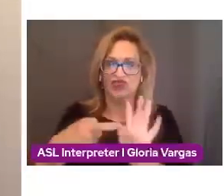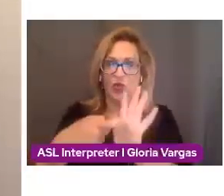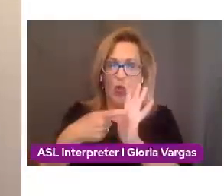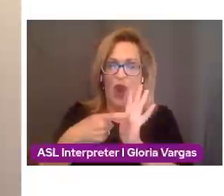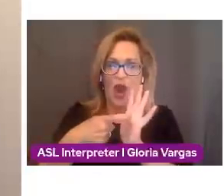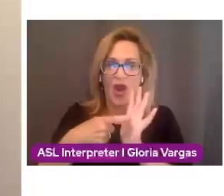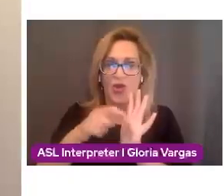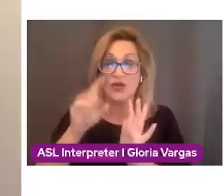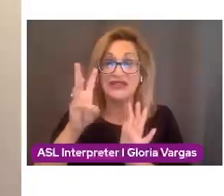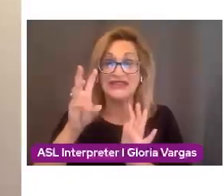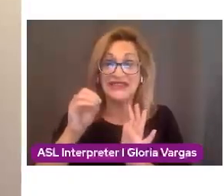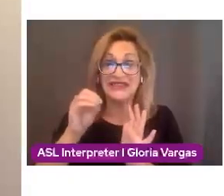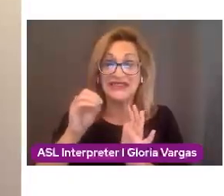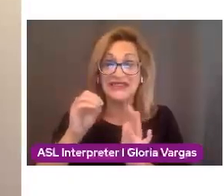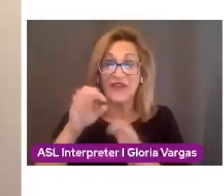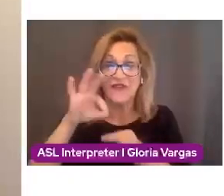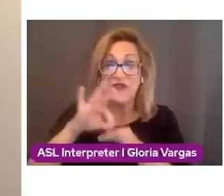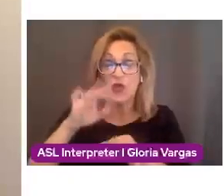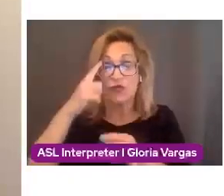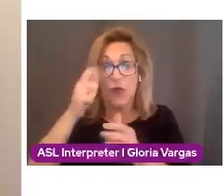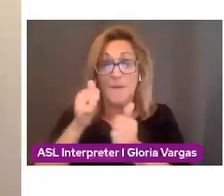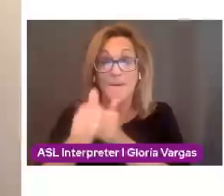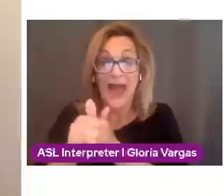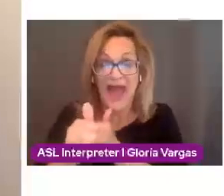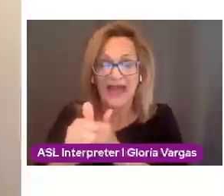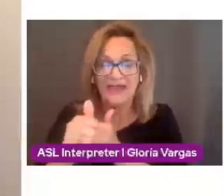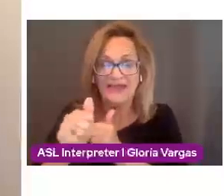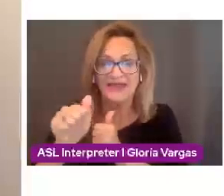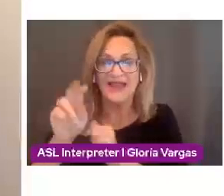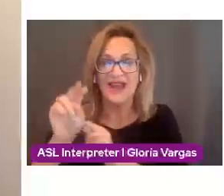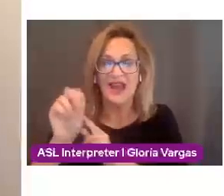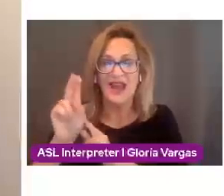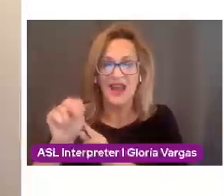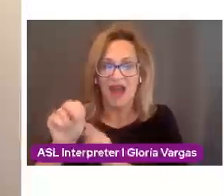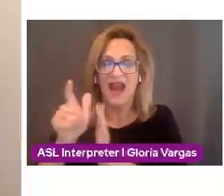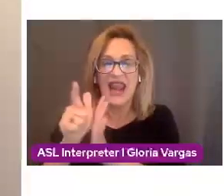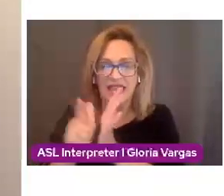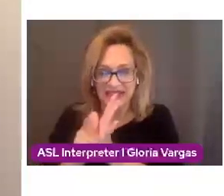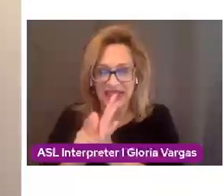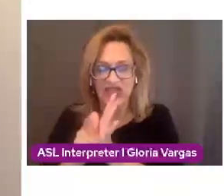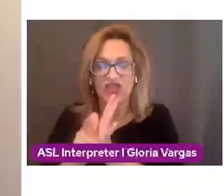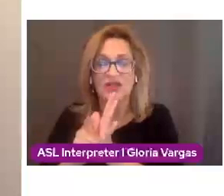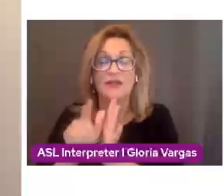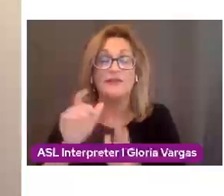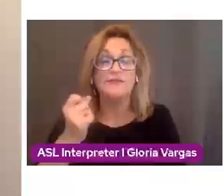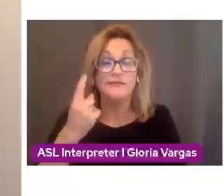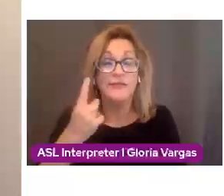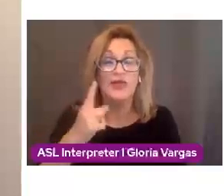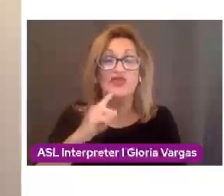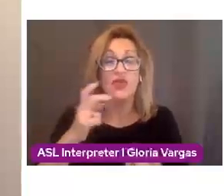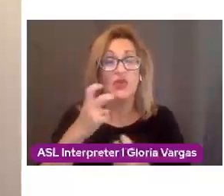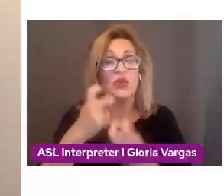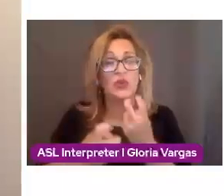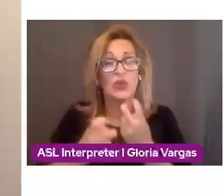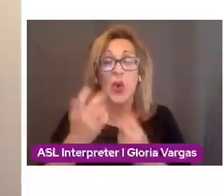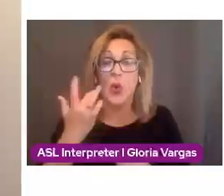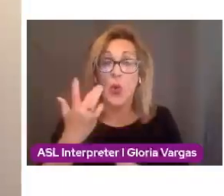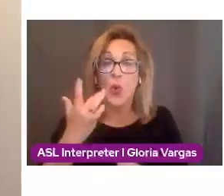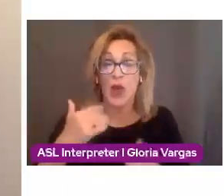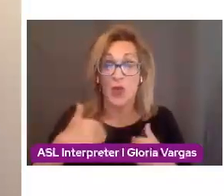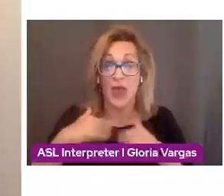60 votes to pass. And that's been a really big problem, because when you have a Republican Party